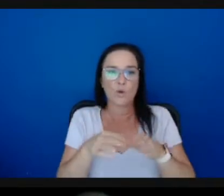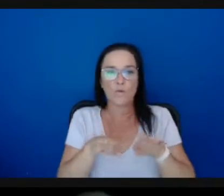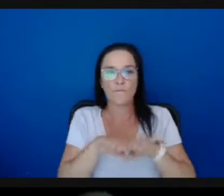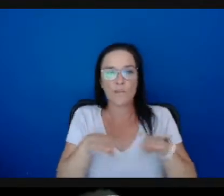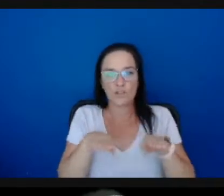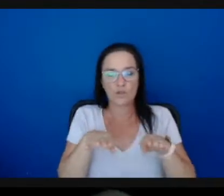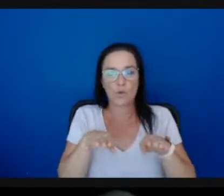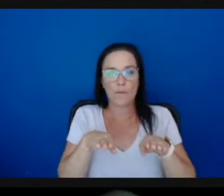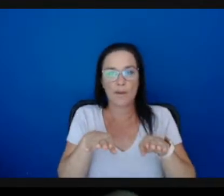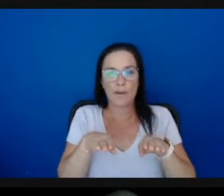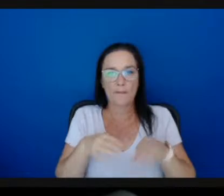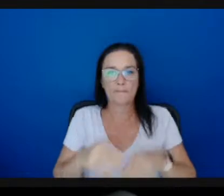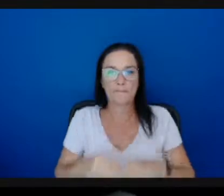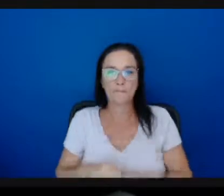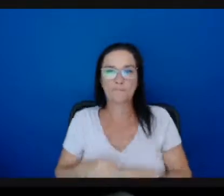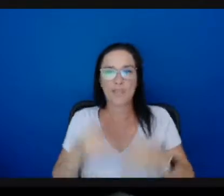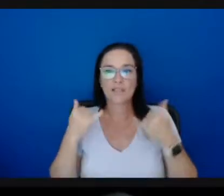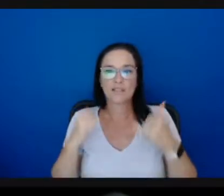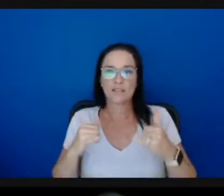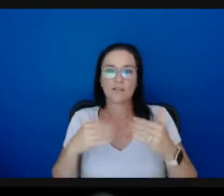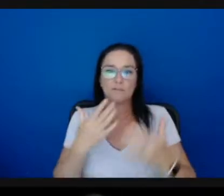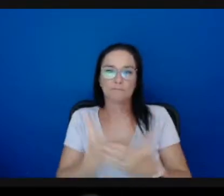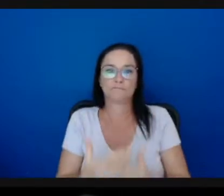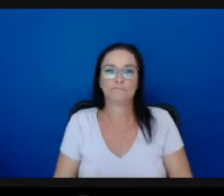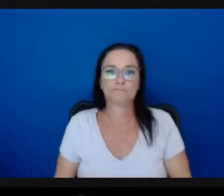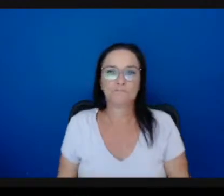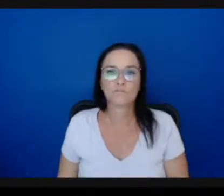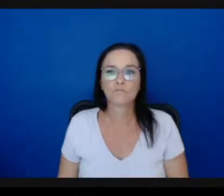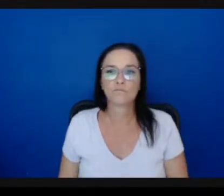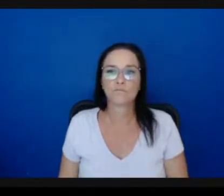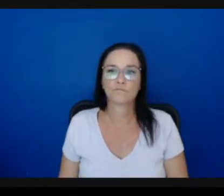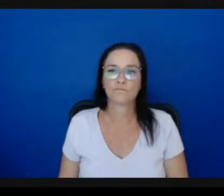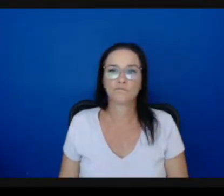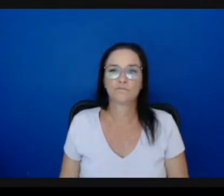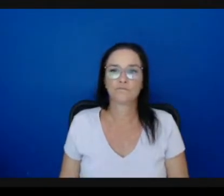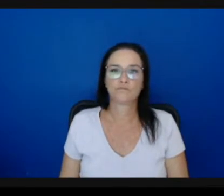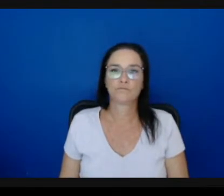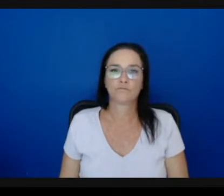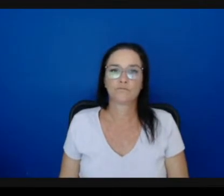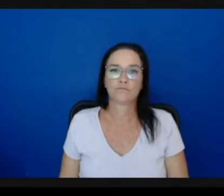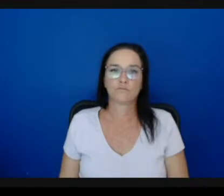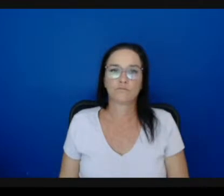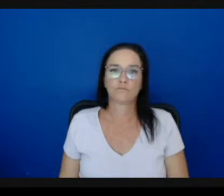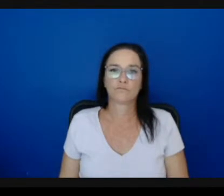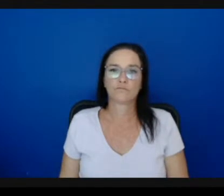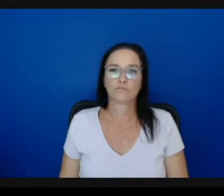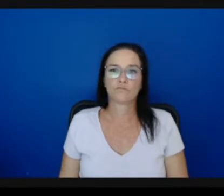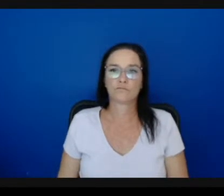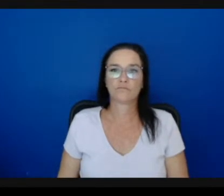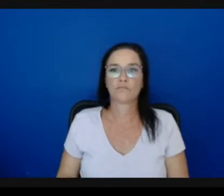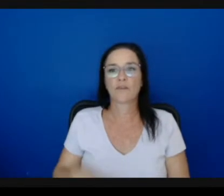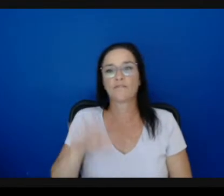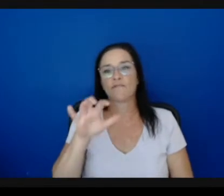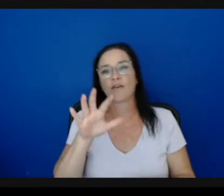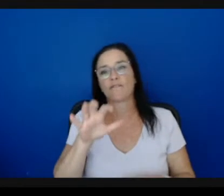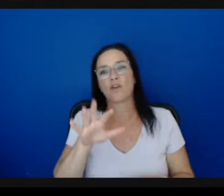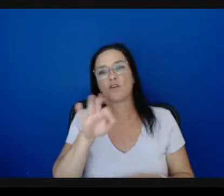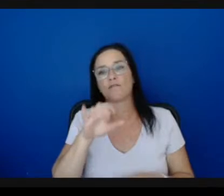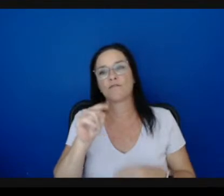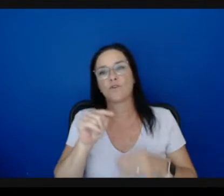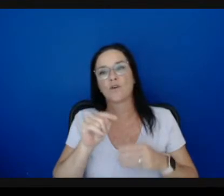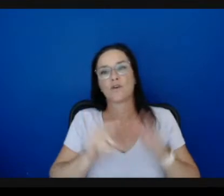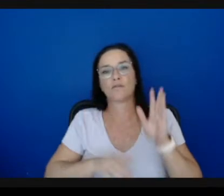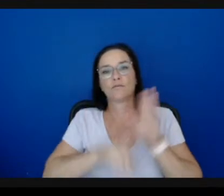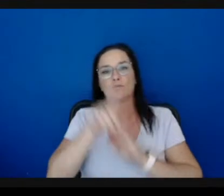and still eventually got them. So 500-foot fountains at I'ilewa,